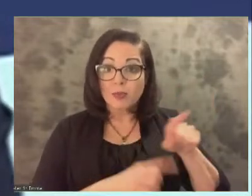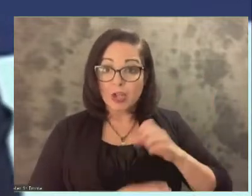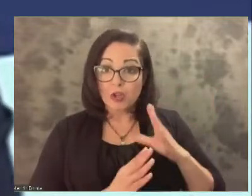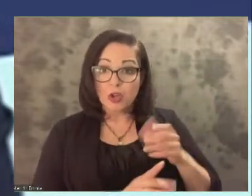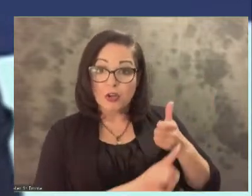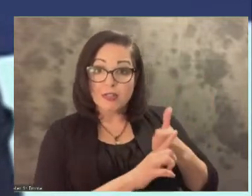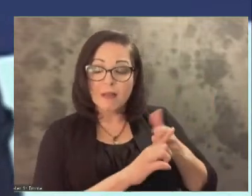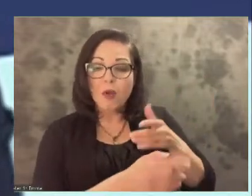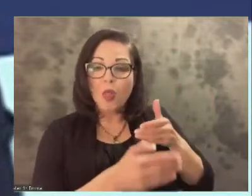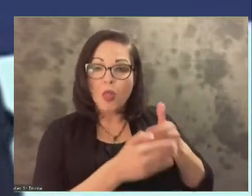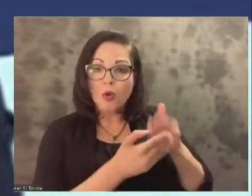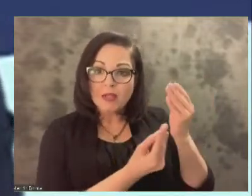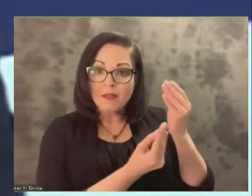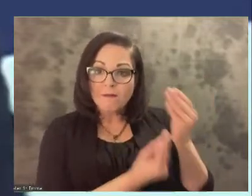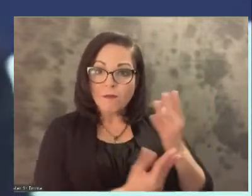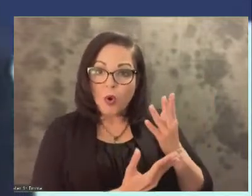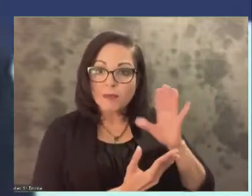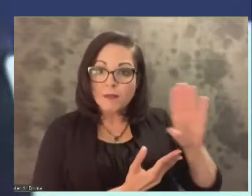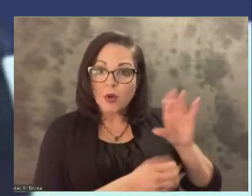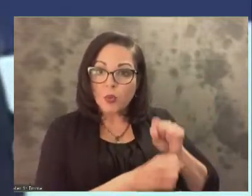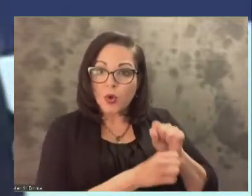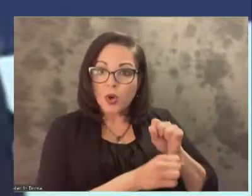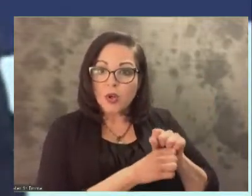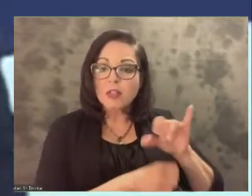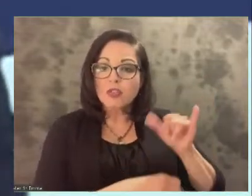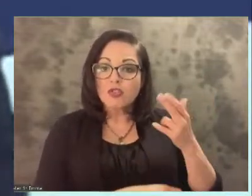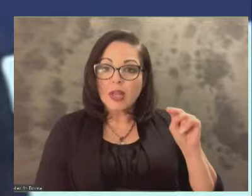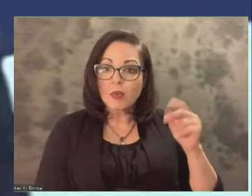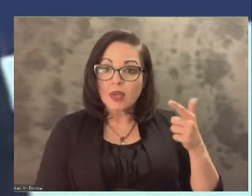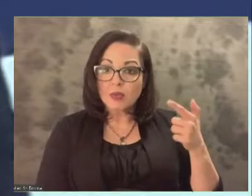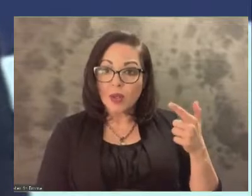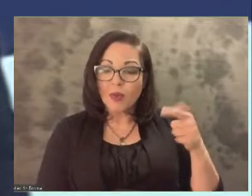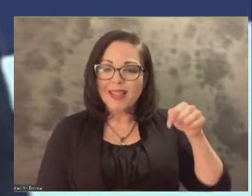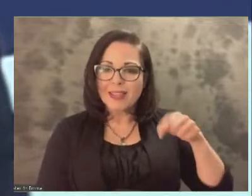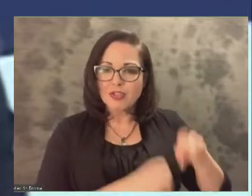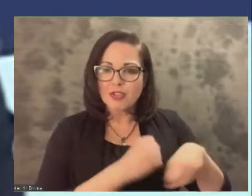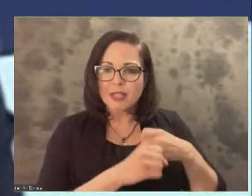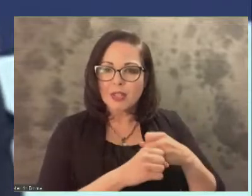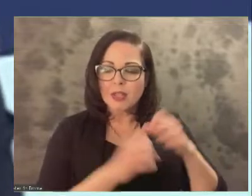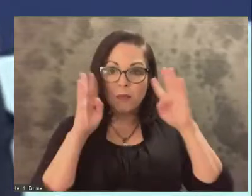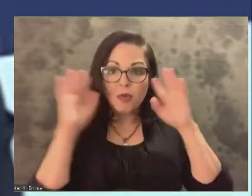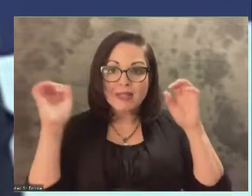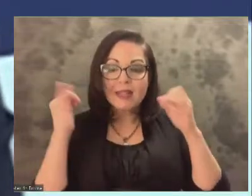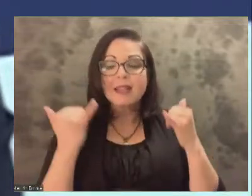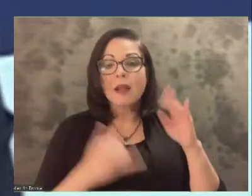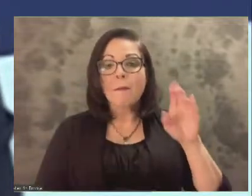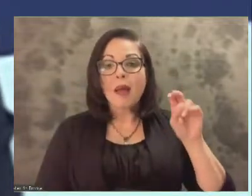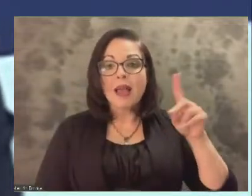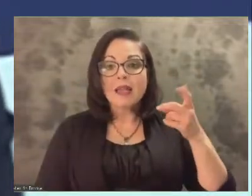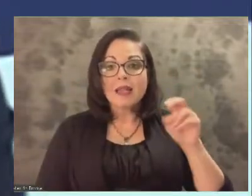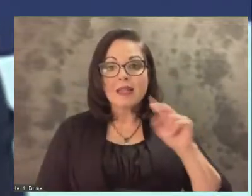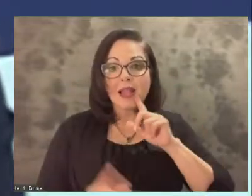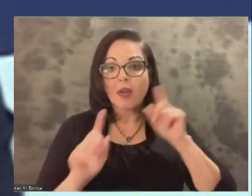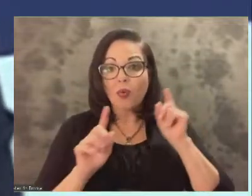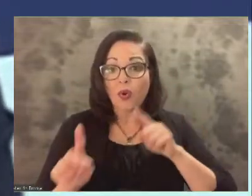closely informed our work. And on January 21st, in this year, President Biden issued Executive